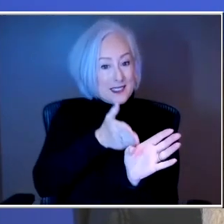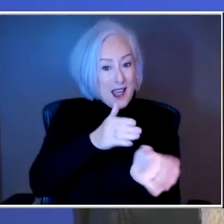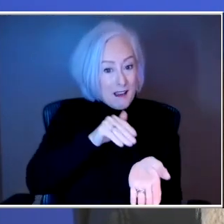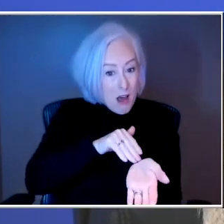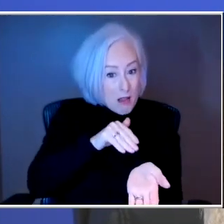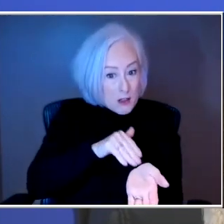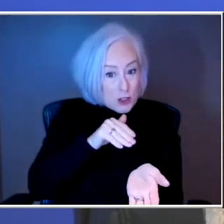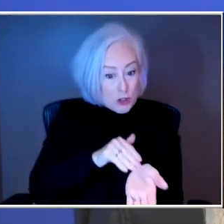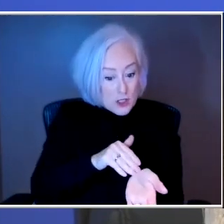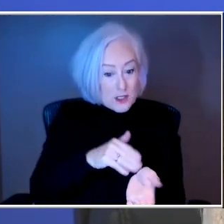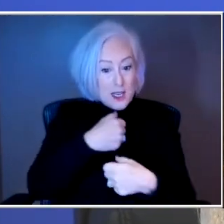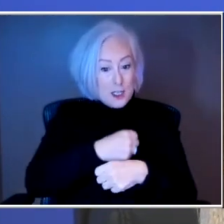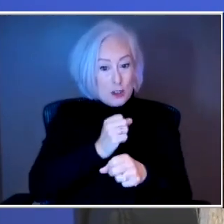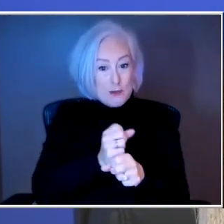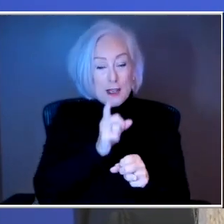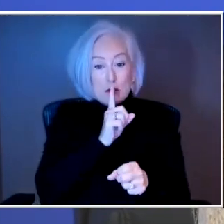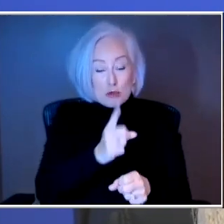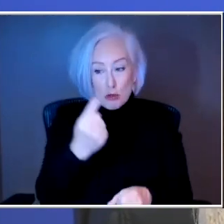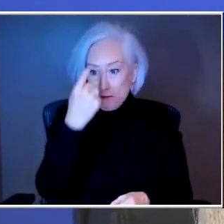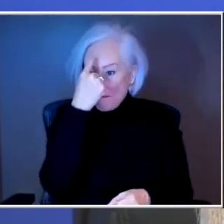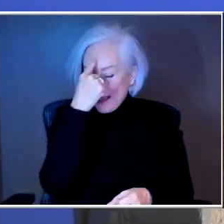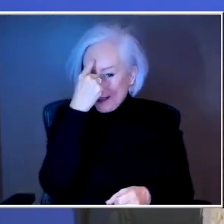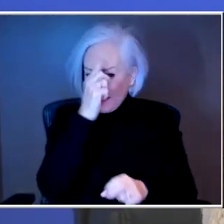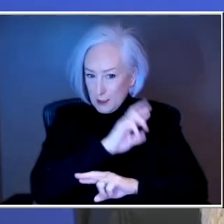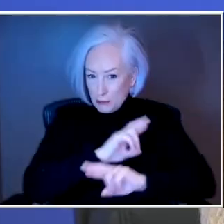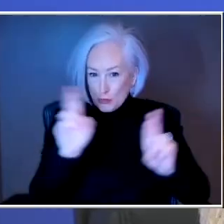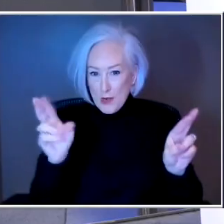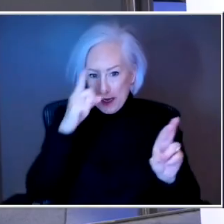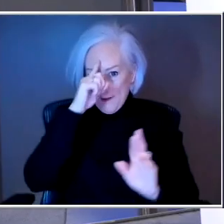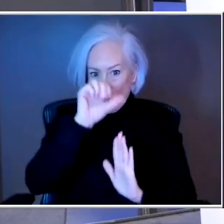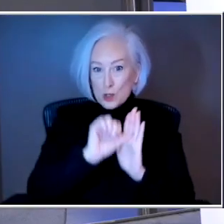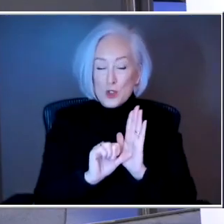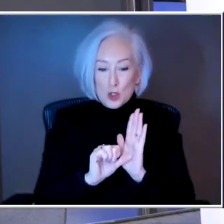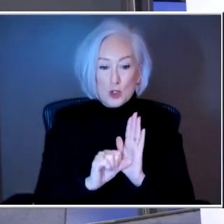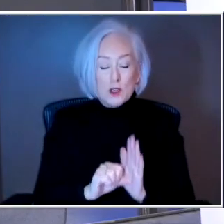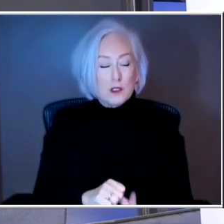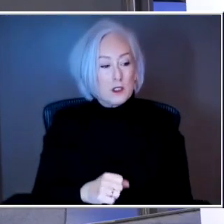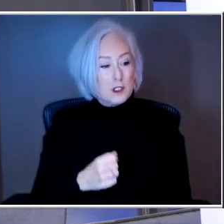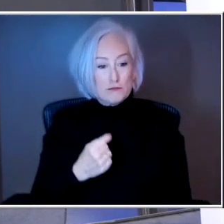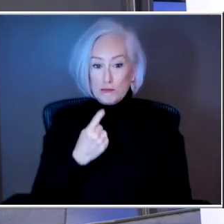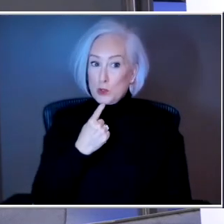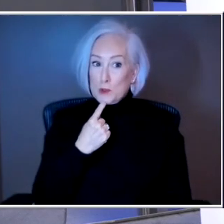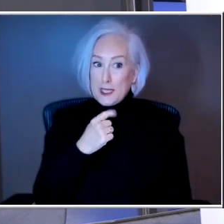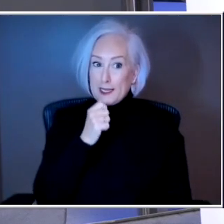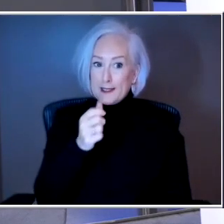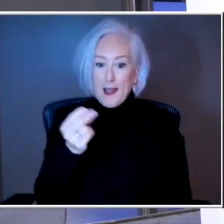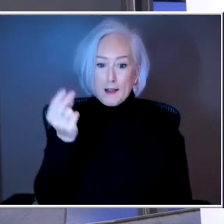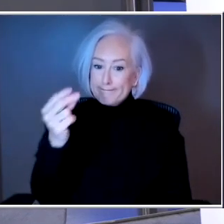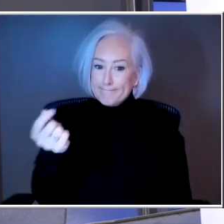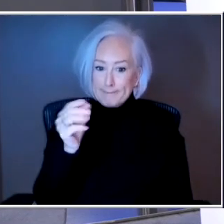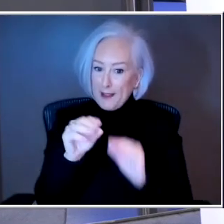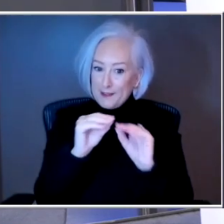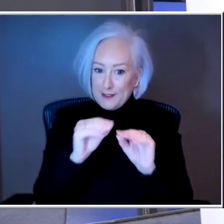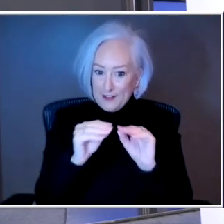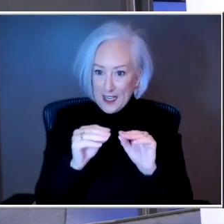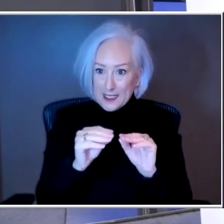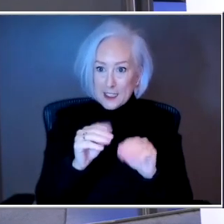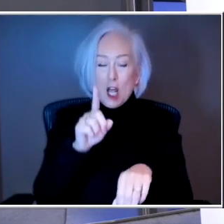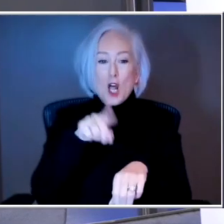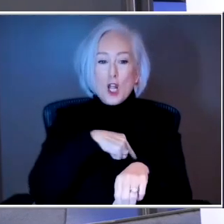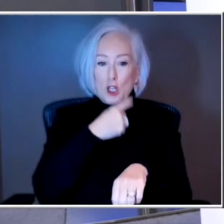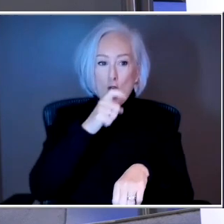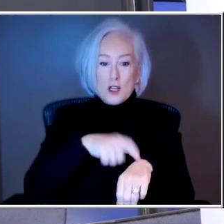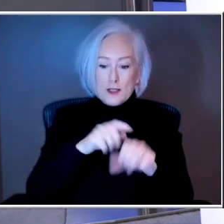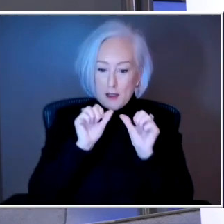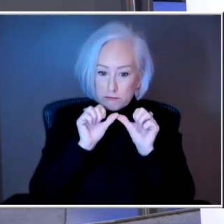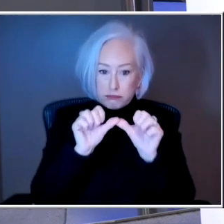we were prepared mentally for this surgery. Because you said it is not a quick fix. It's not a quick fix. It's a long road ahead. Let's get to some